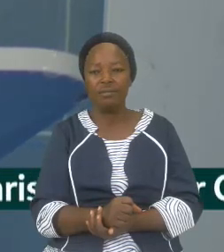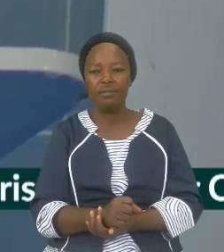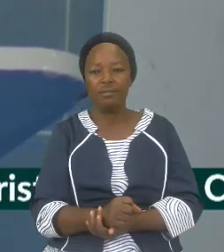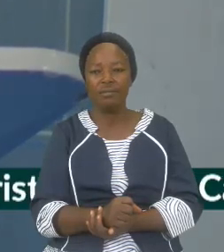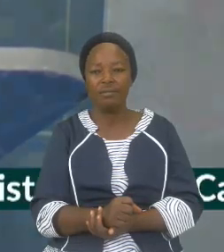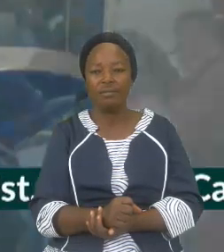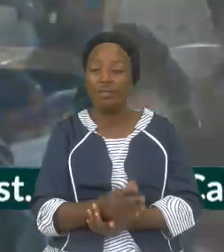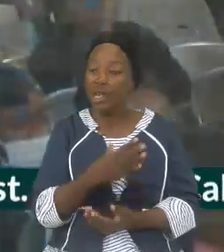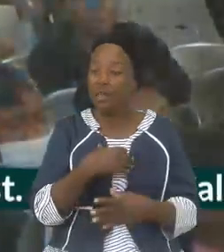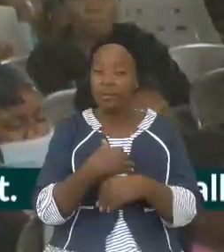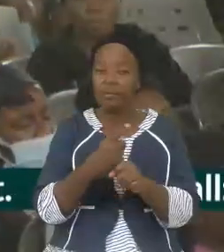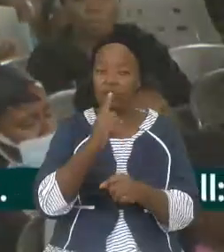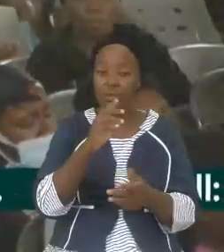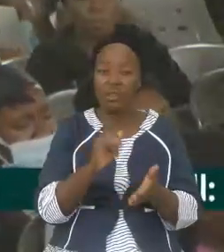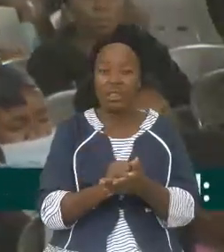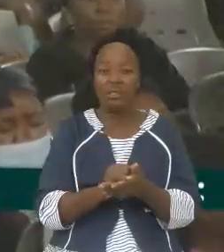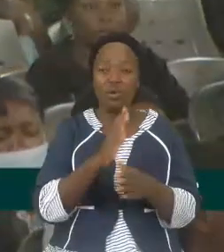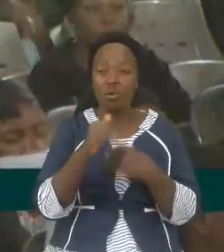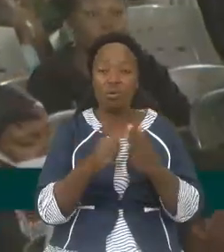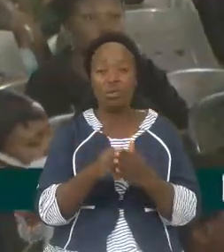And make sure that the digits